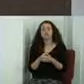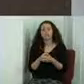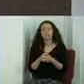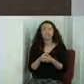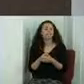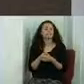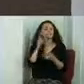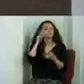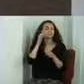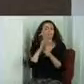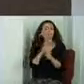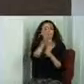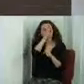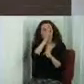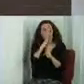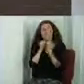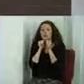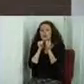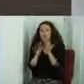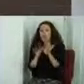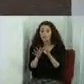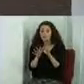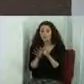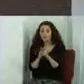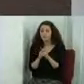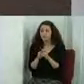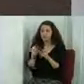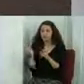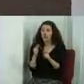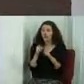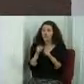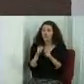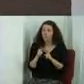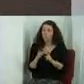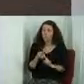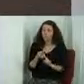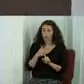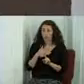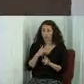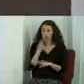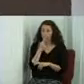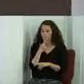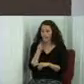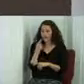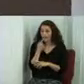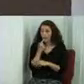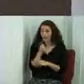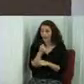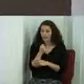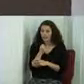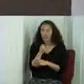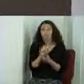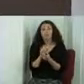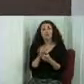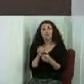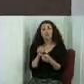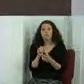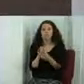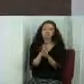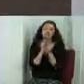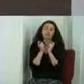Blessings and honor, therefore, may the words that have come from my mouth not return to you, God, without having some change in this